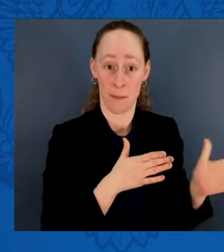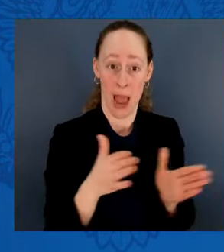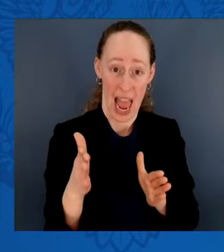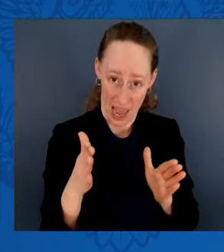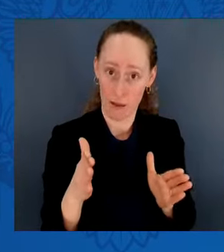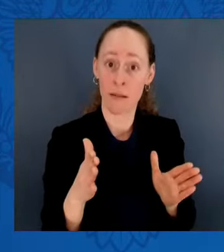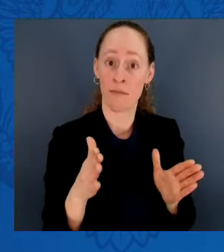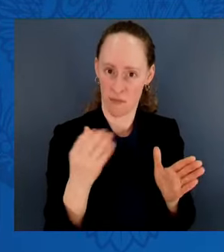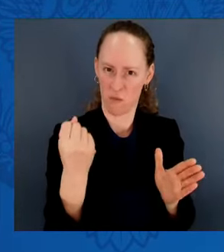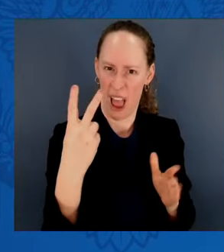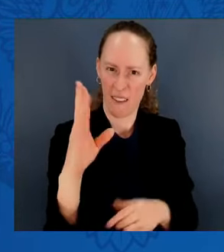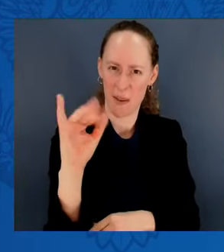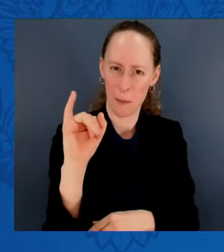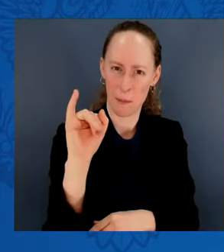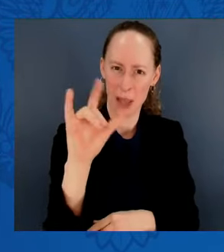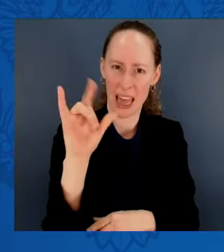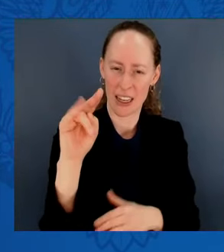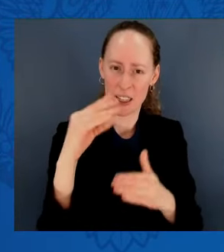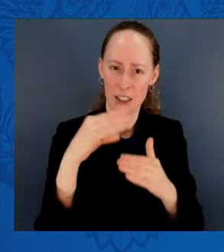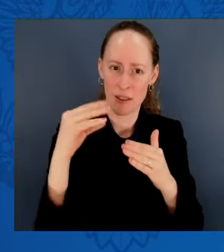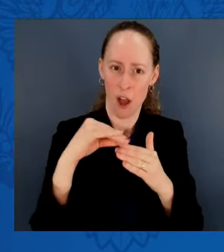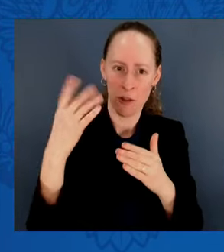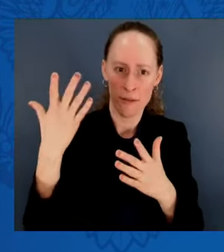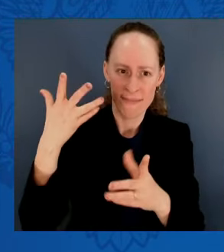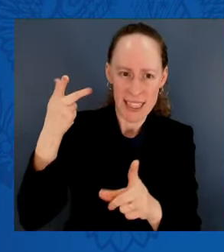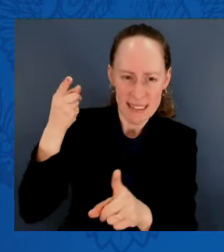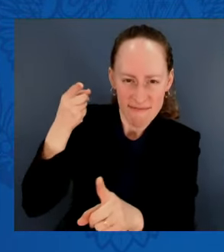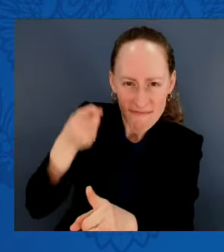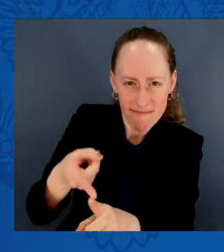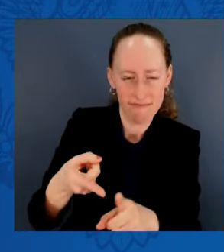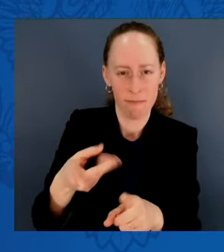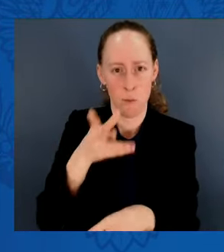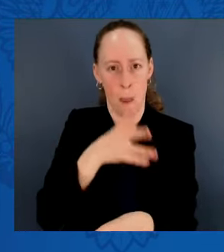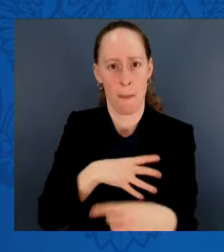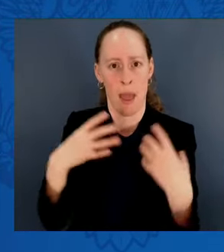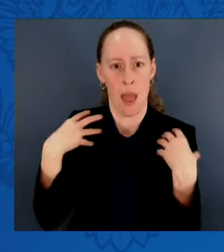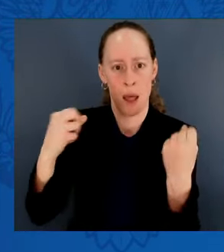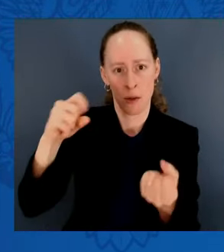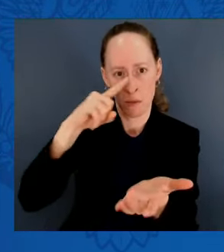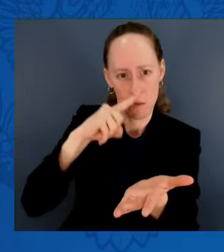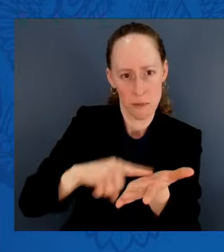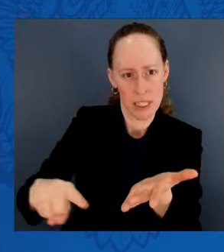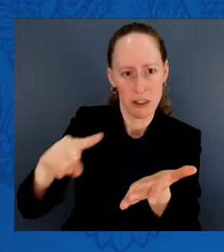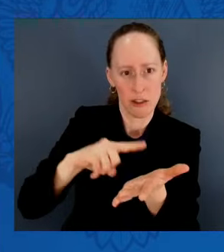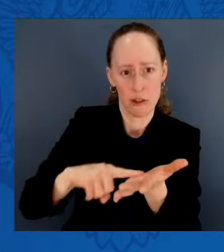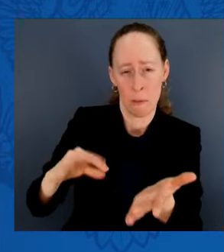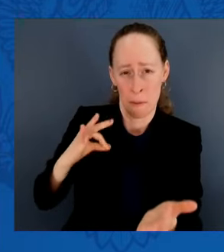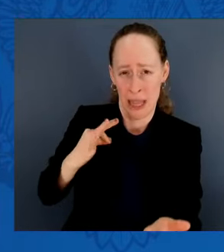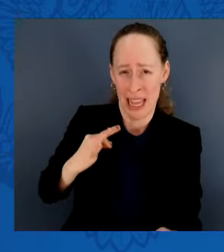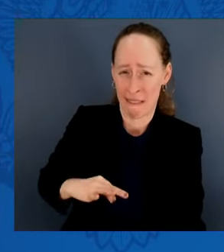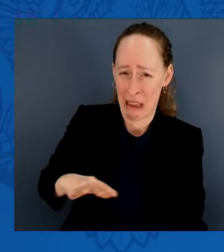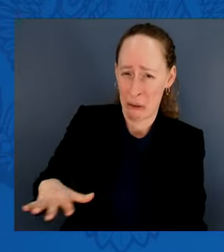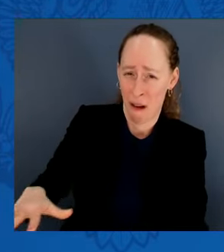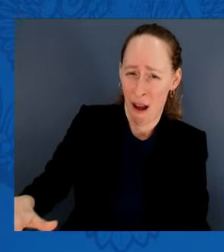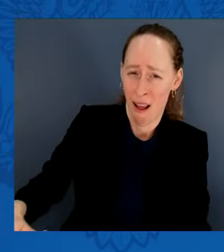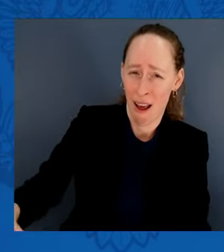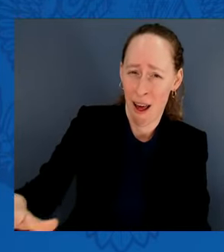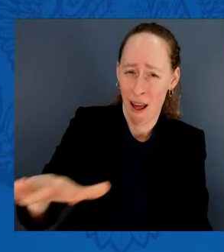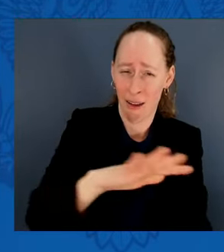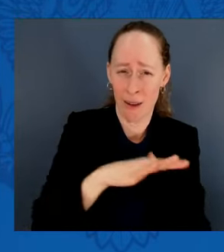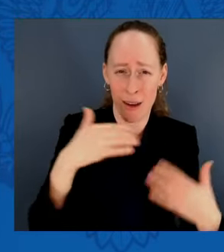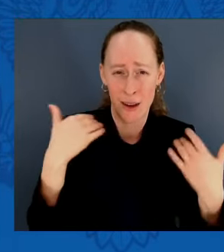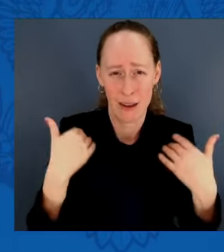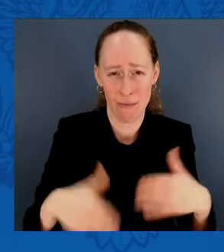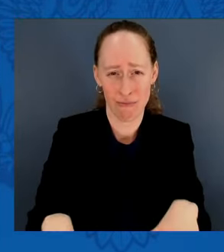America. I know the cost of housing is so important to you. If inflation keeps coming down, mortgage rates will come down as